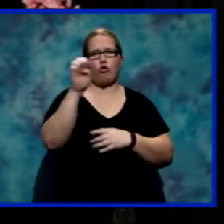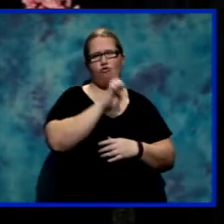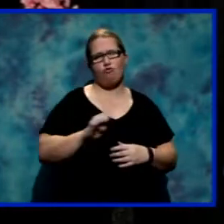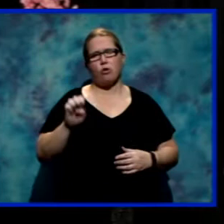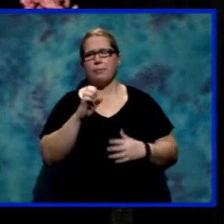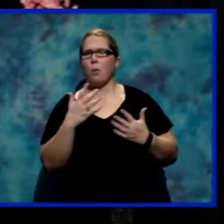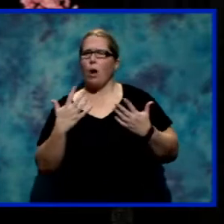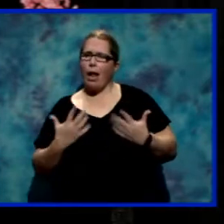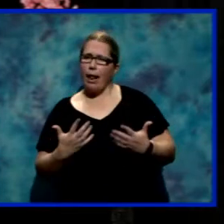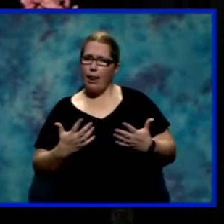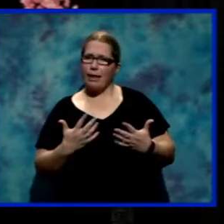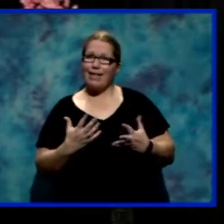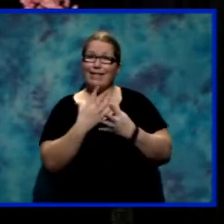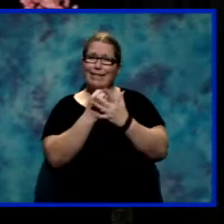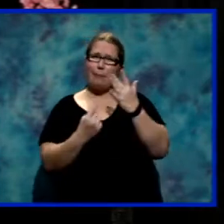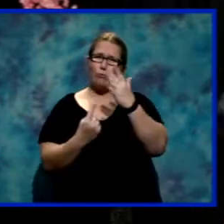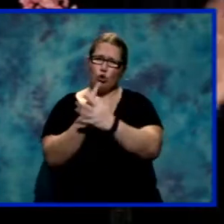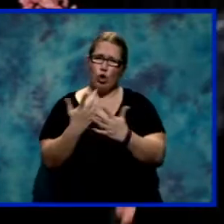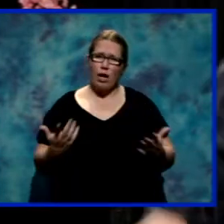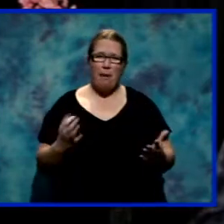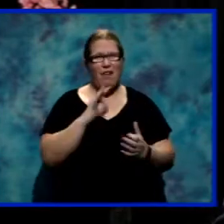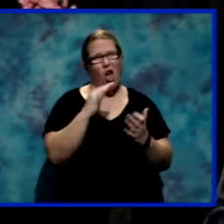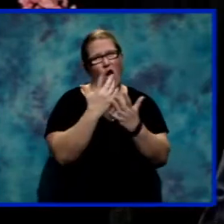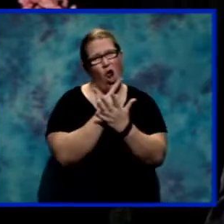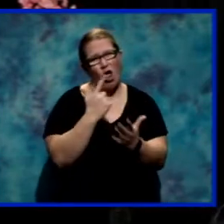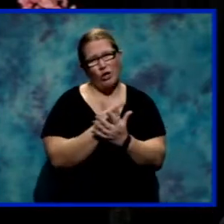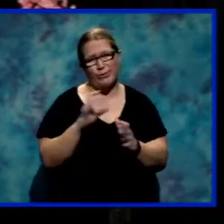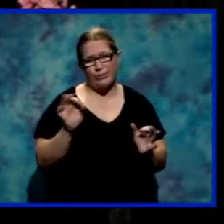well, some turn up, but not all that many.